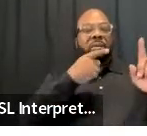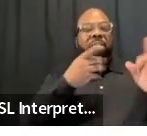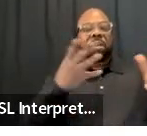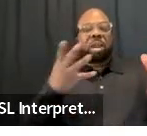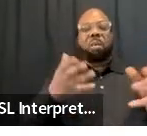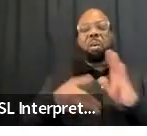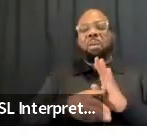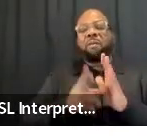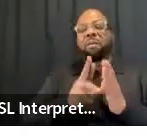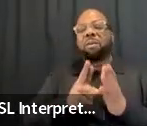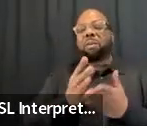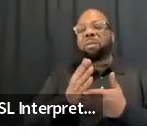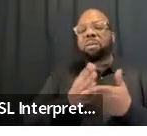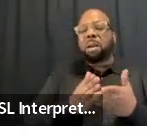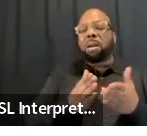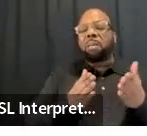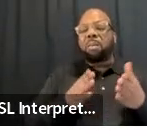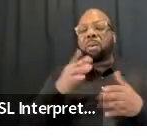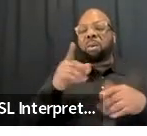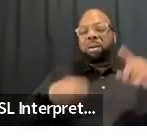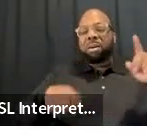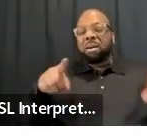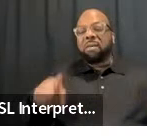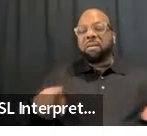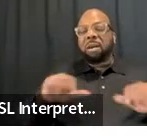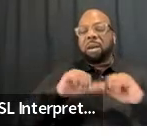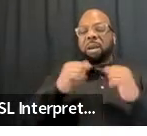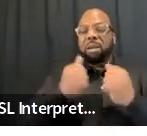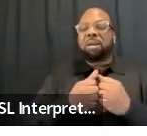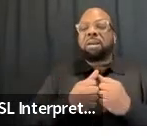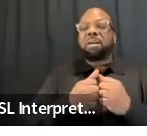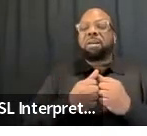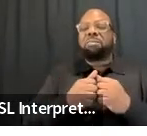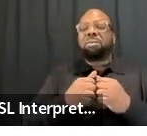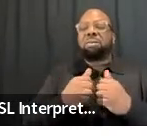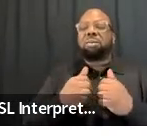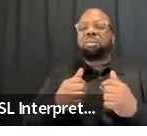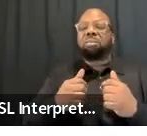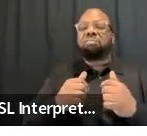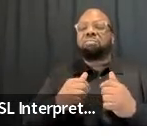the way that different agencies regulate some of these